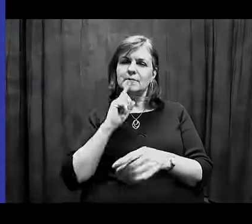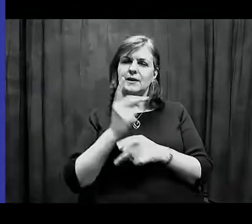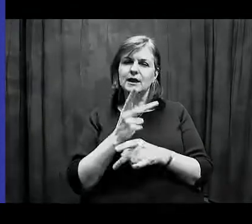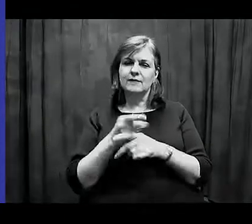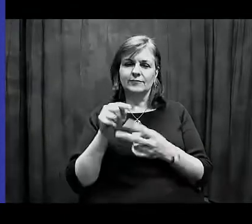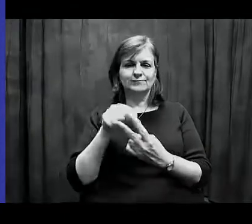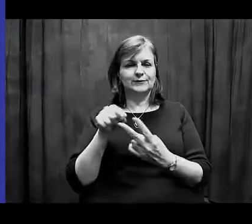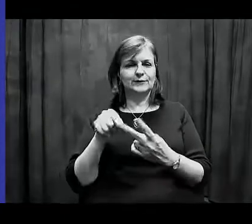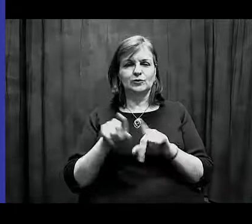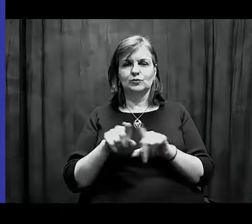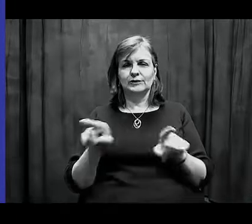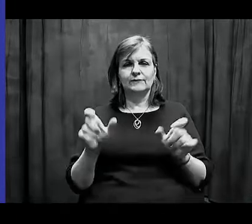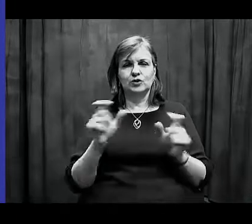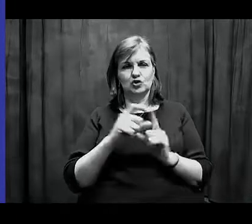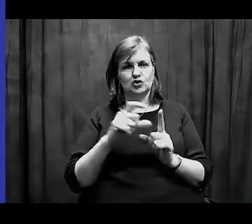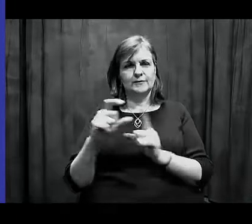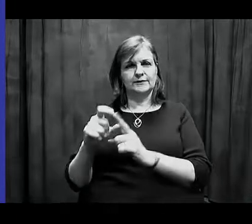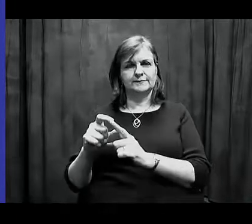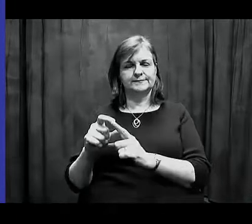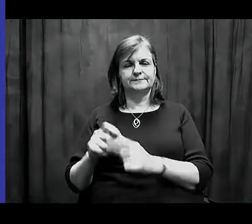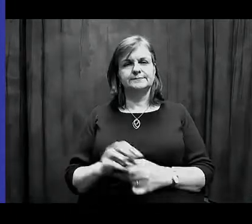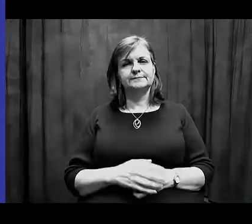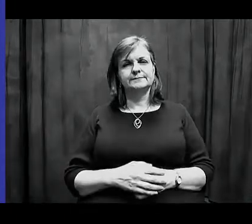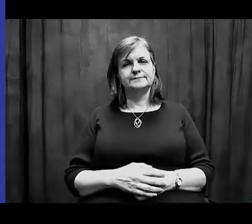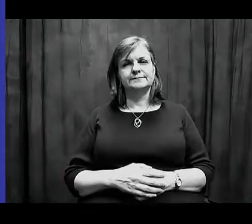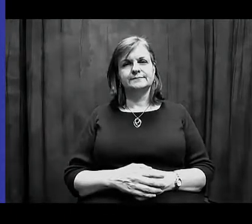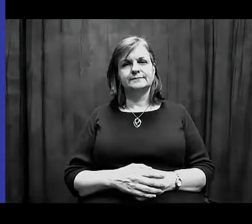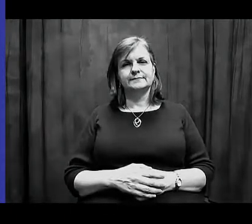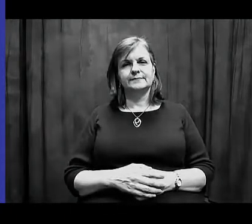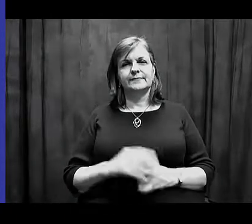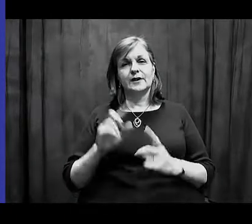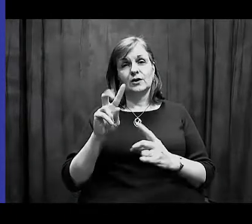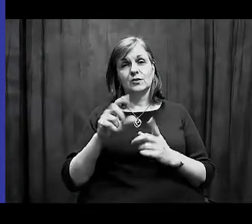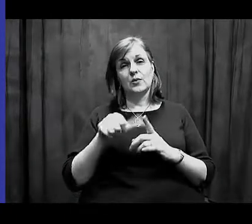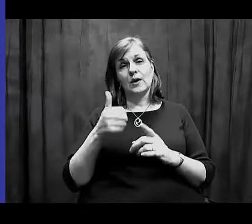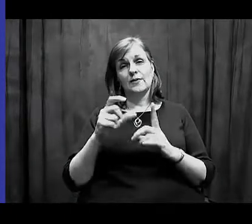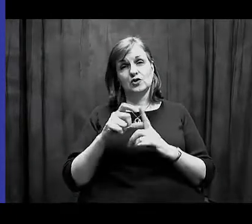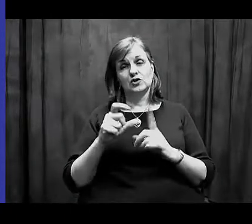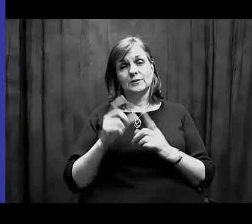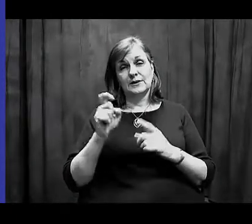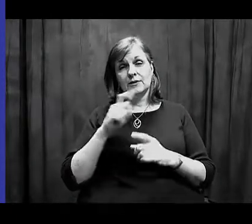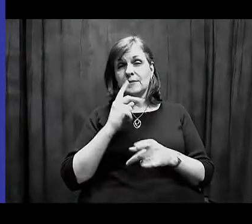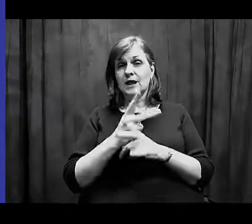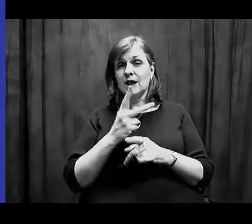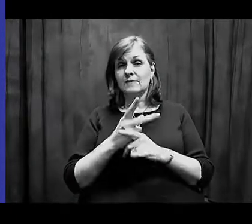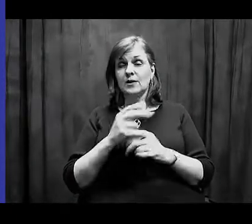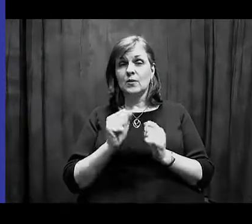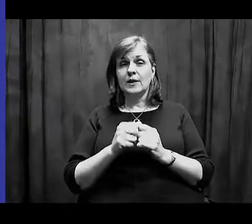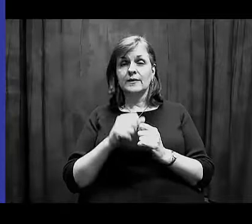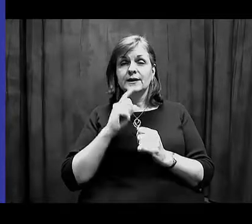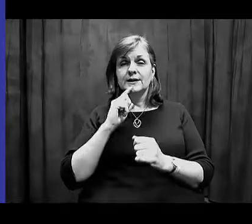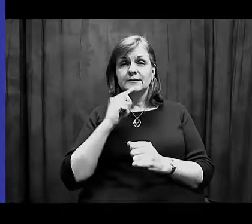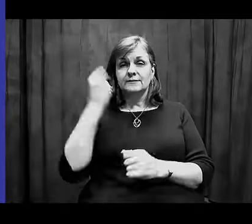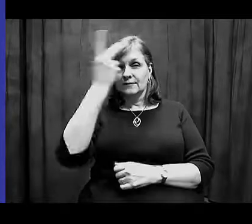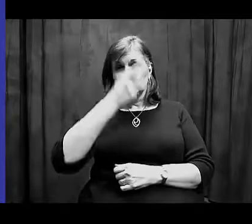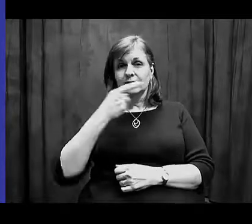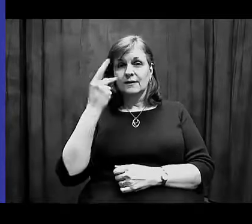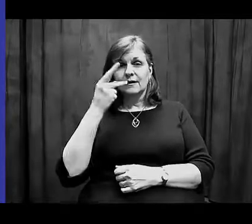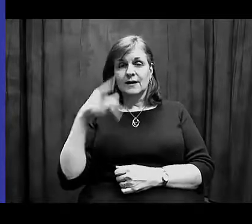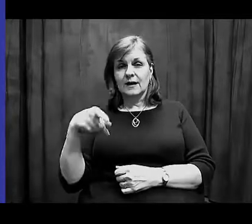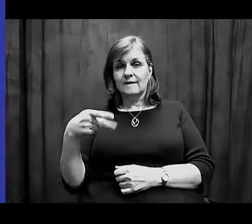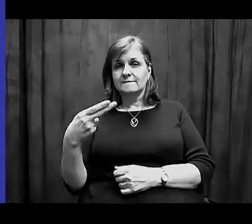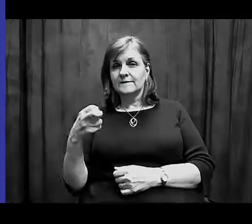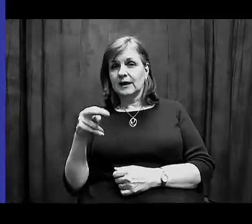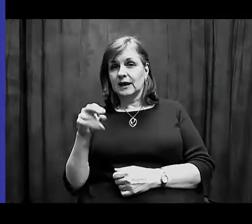That's the focus, okay? So we have to be careful with these terms. Two other terms that we have to be very, very careful with in our discussions